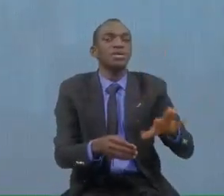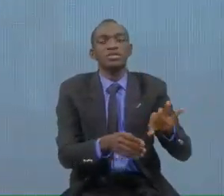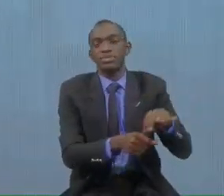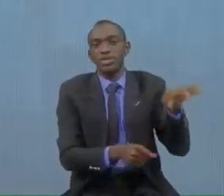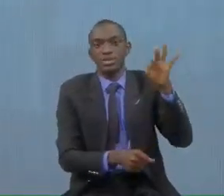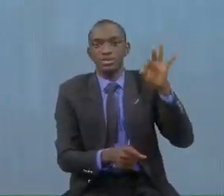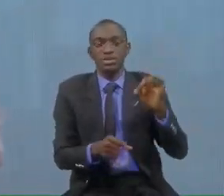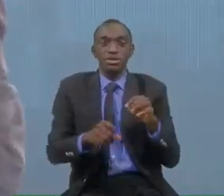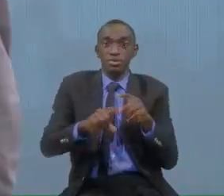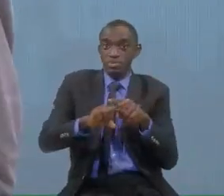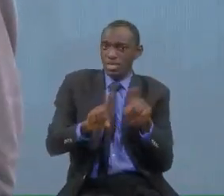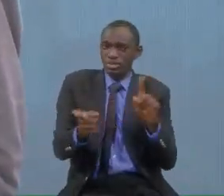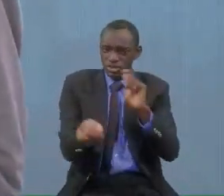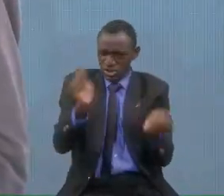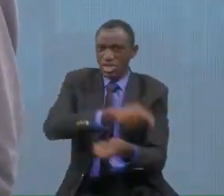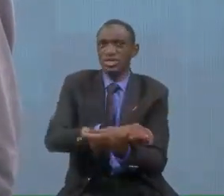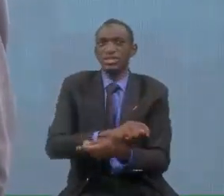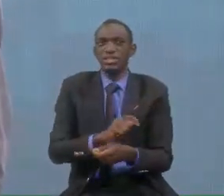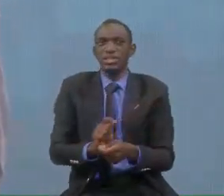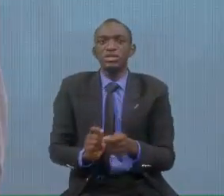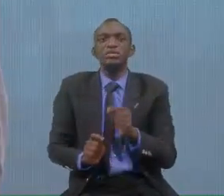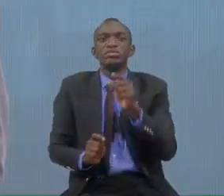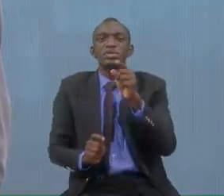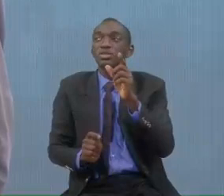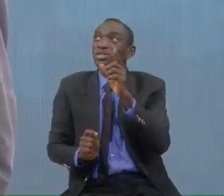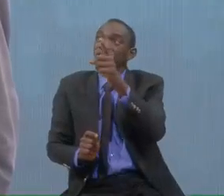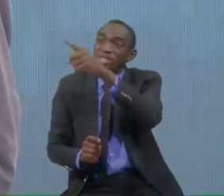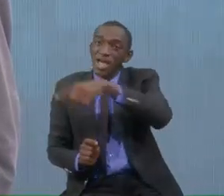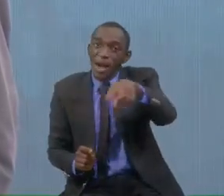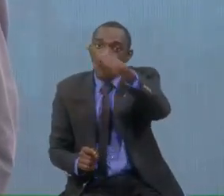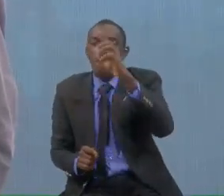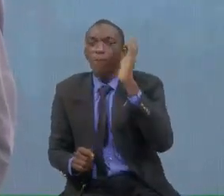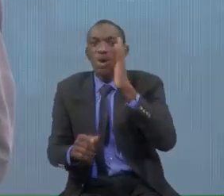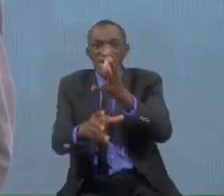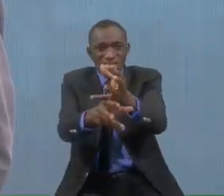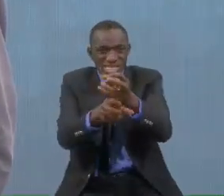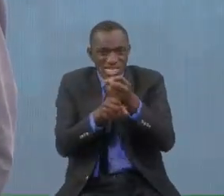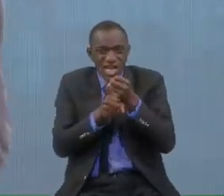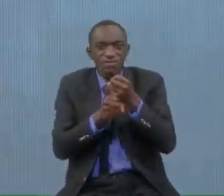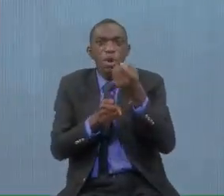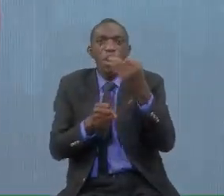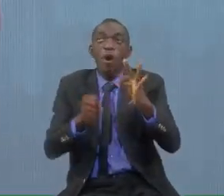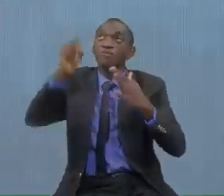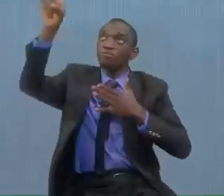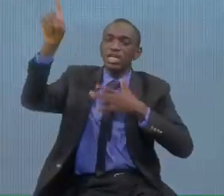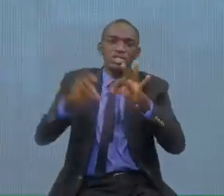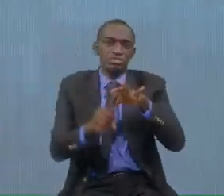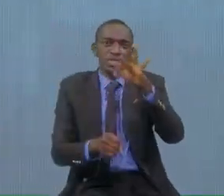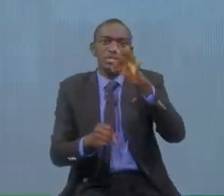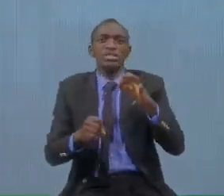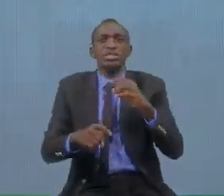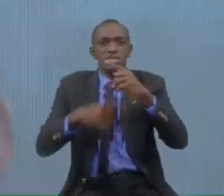of my spirit. I will talk about the Holy Ghost. I will talk about the